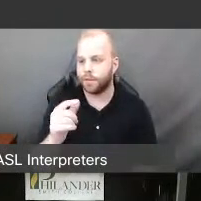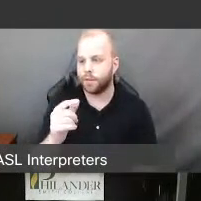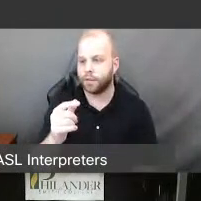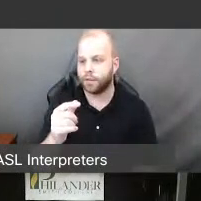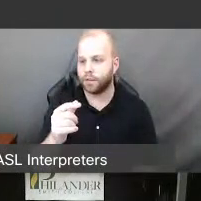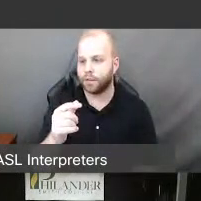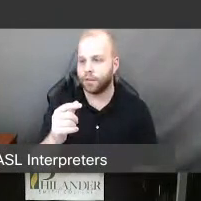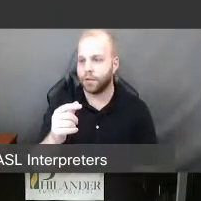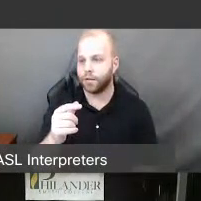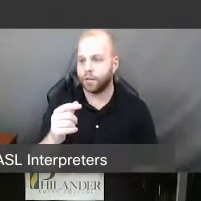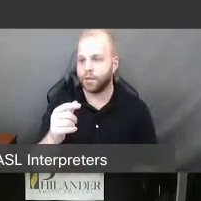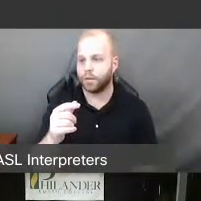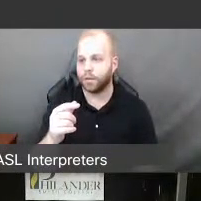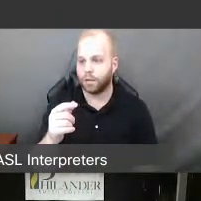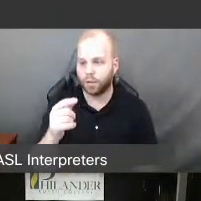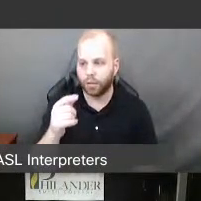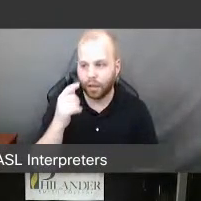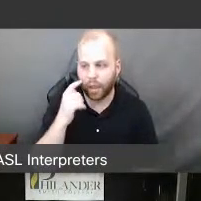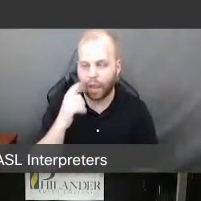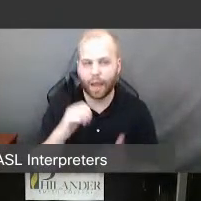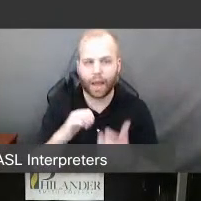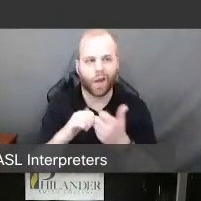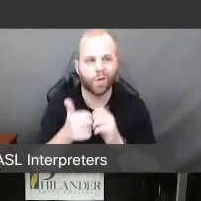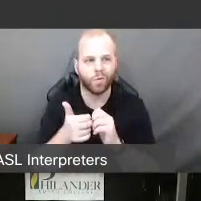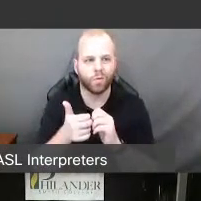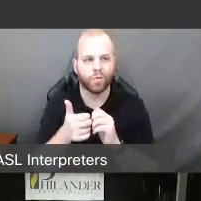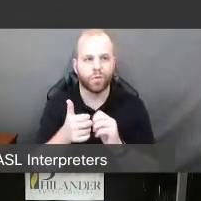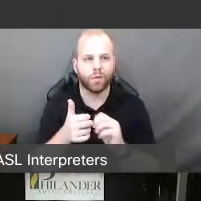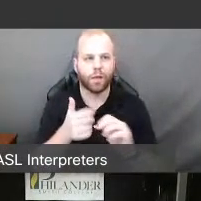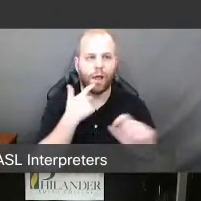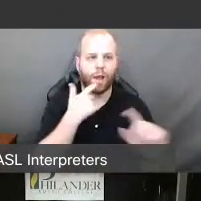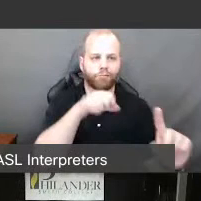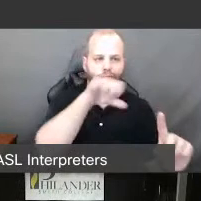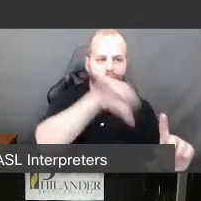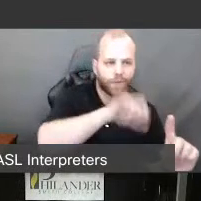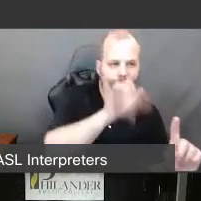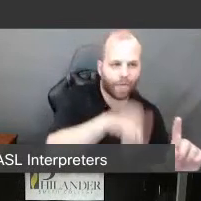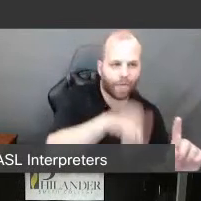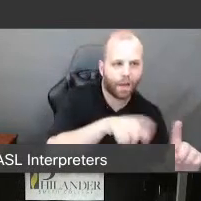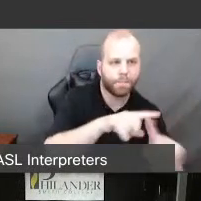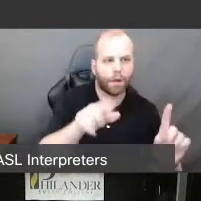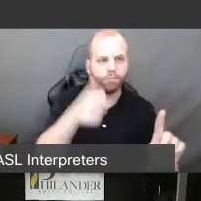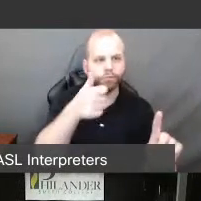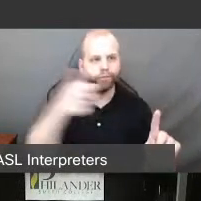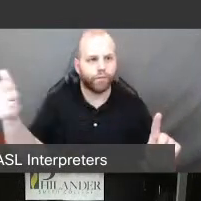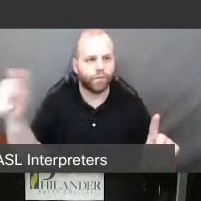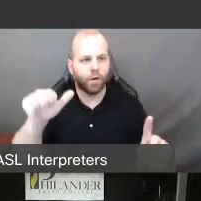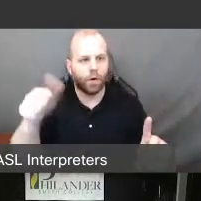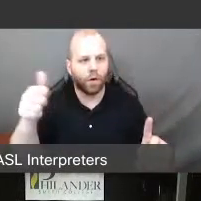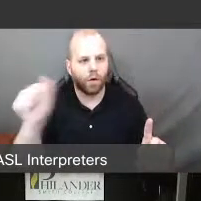that, how do I differentiate that from all the other agenda items?